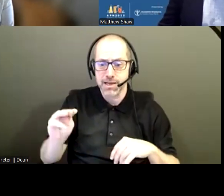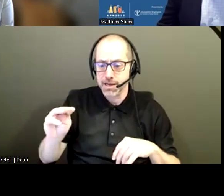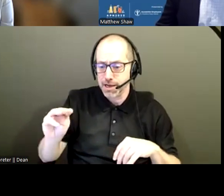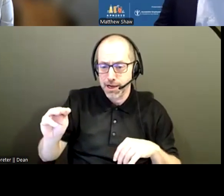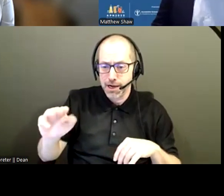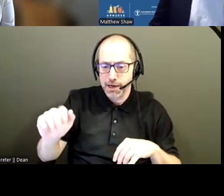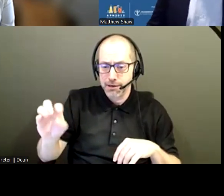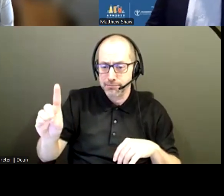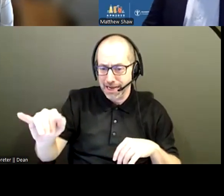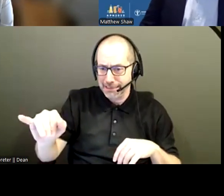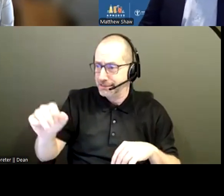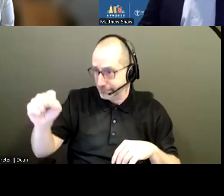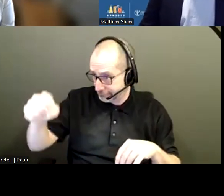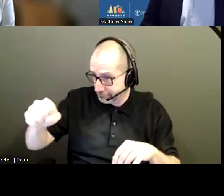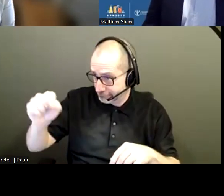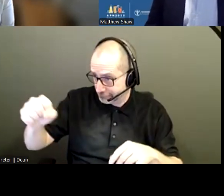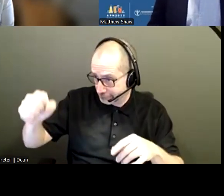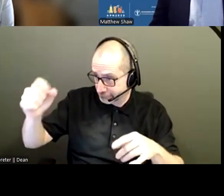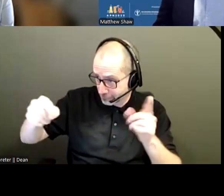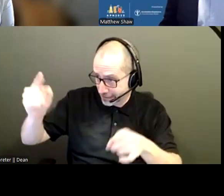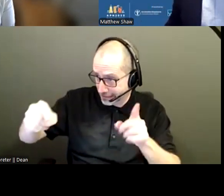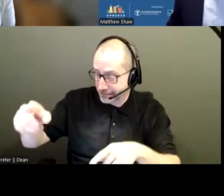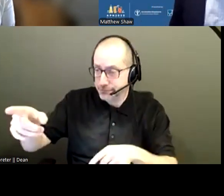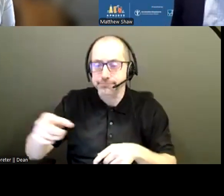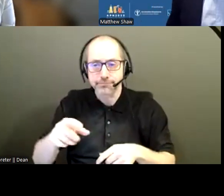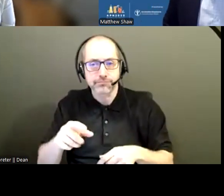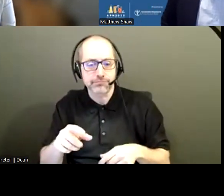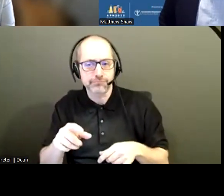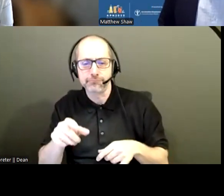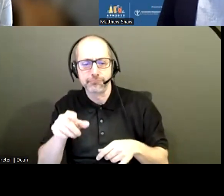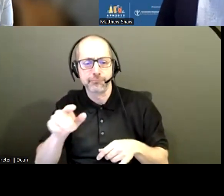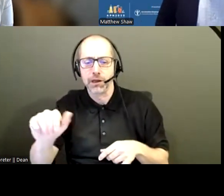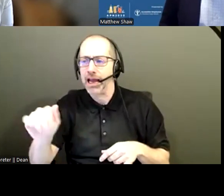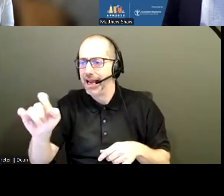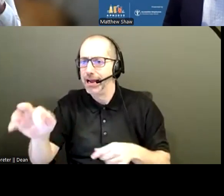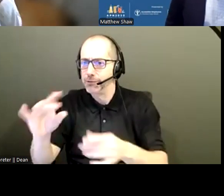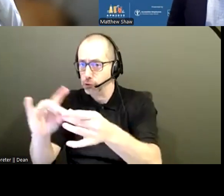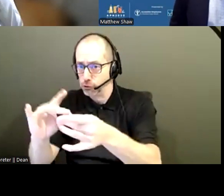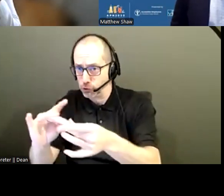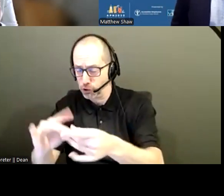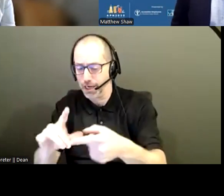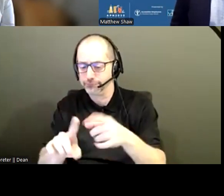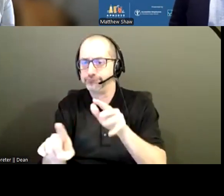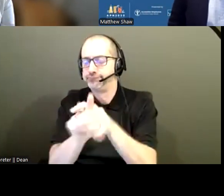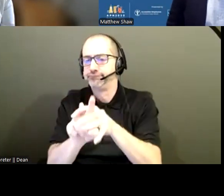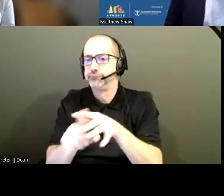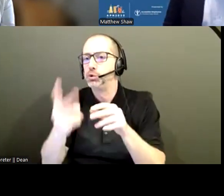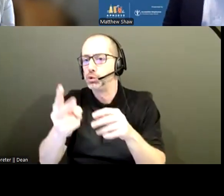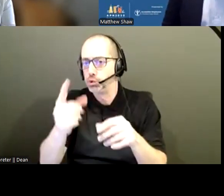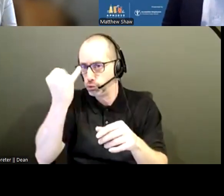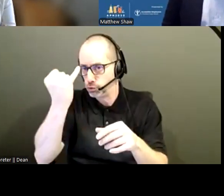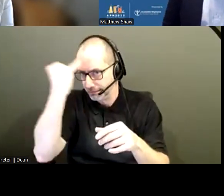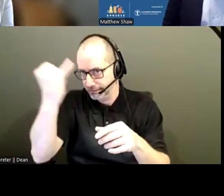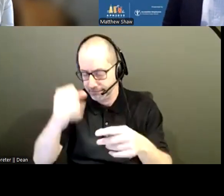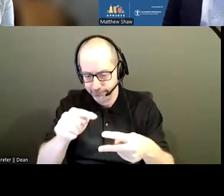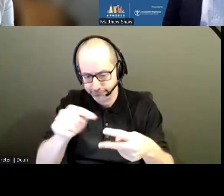Mandy. Yeah, no, so I had two things go through my head as you were talking, Amber. One is